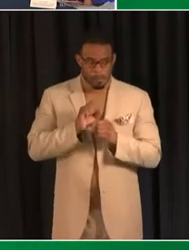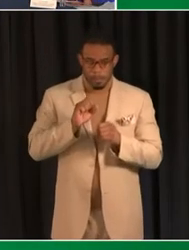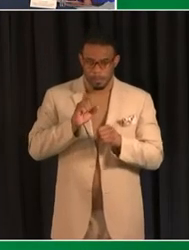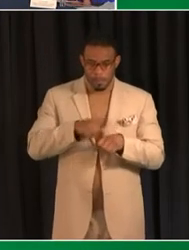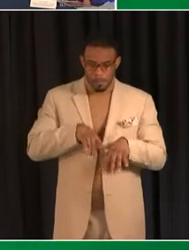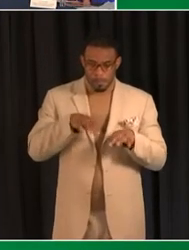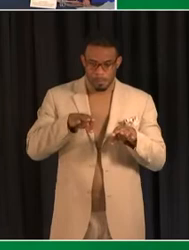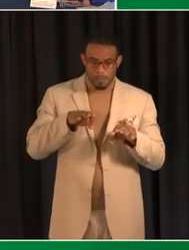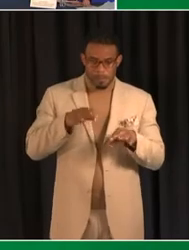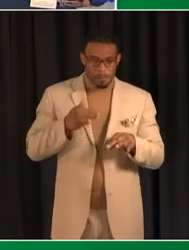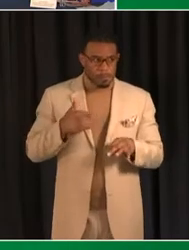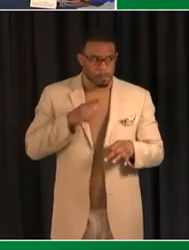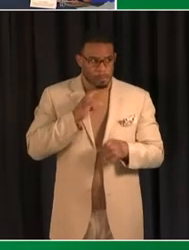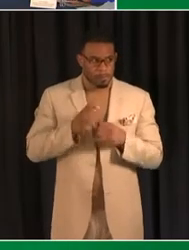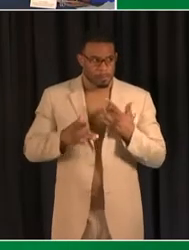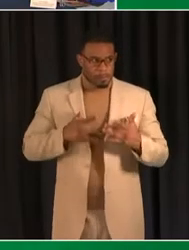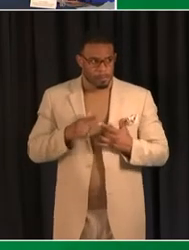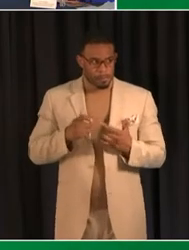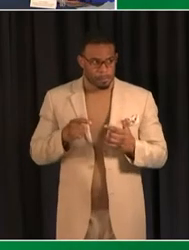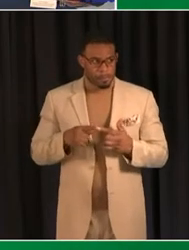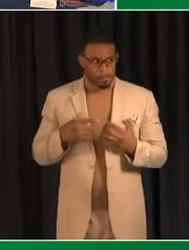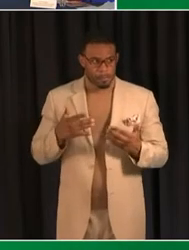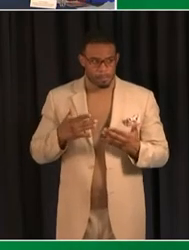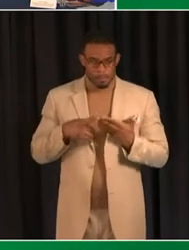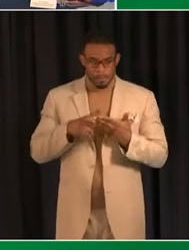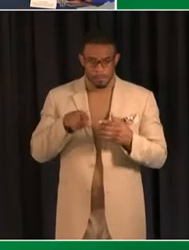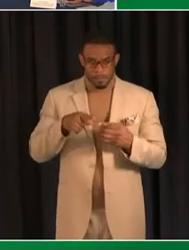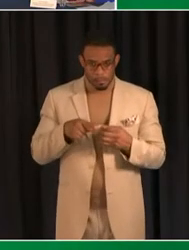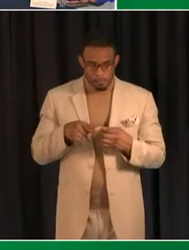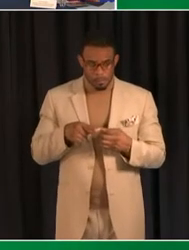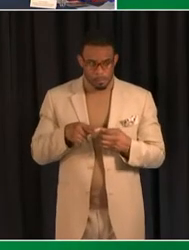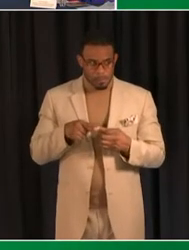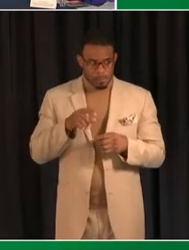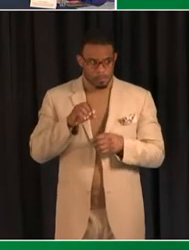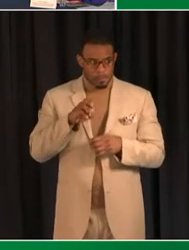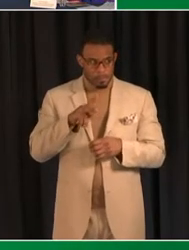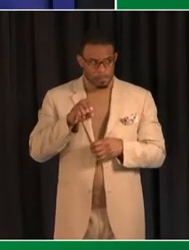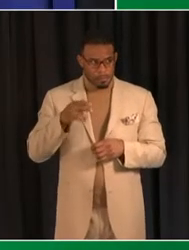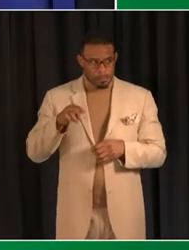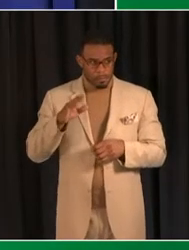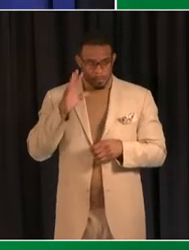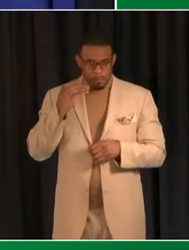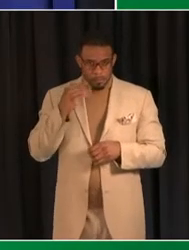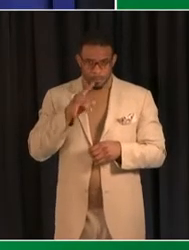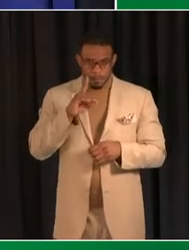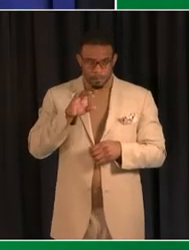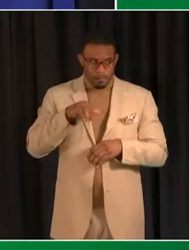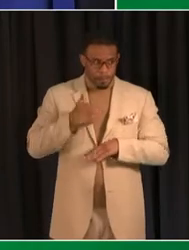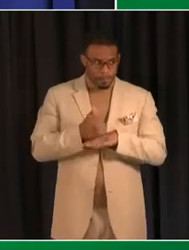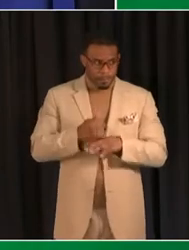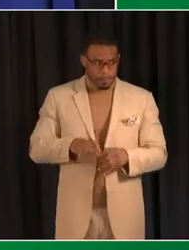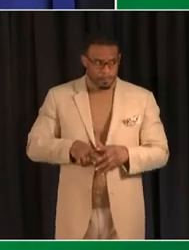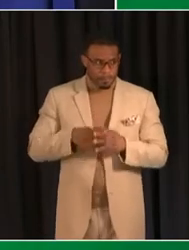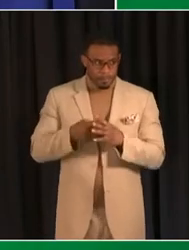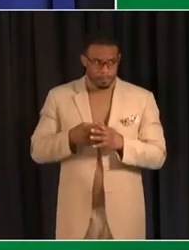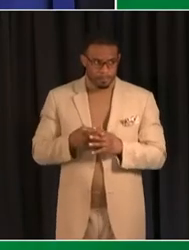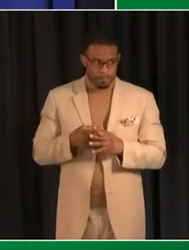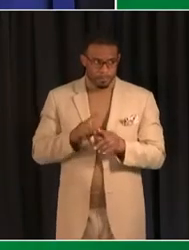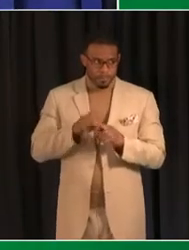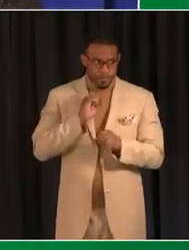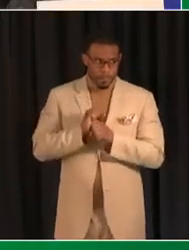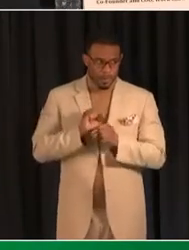presentation are really timely and relevant. So we're really excited to kind of talk about Workshoe's journey, being a DC-based